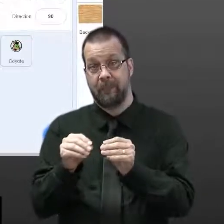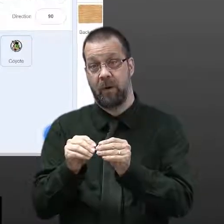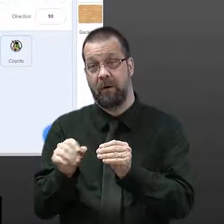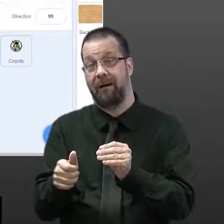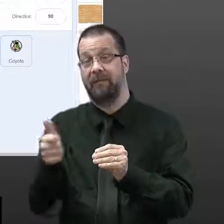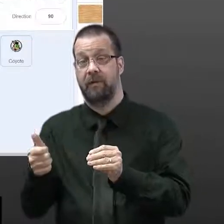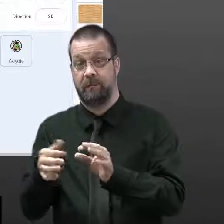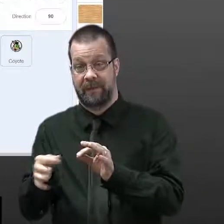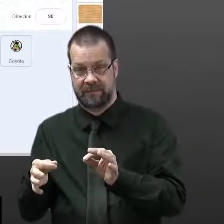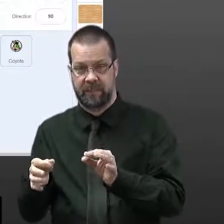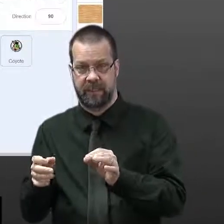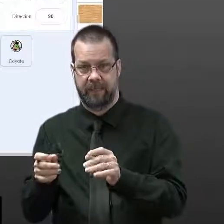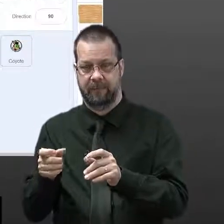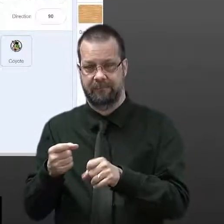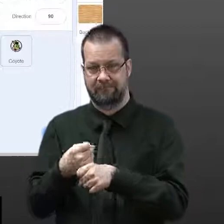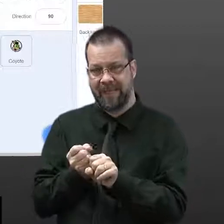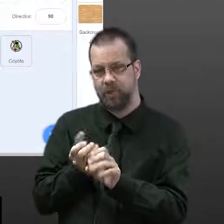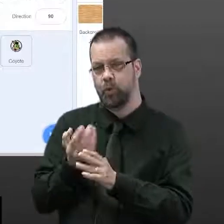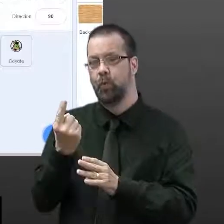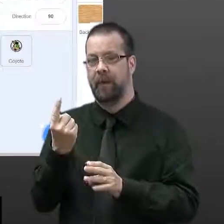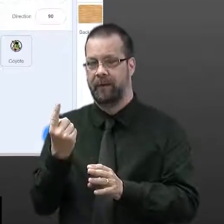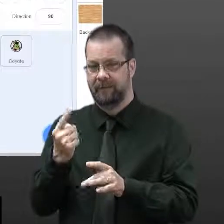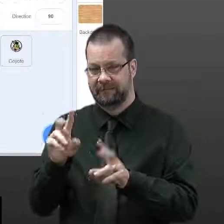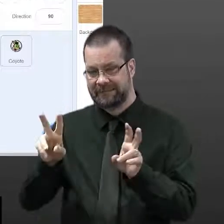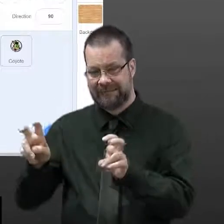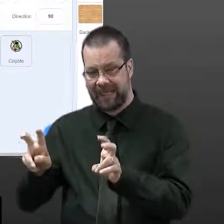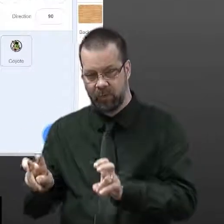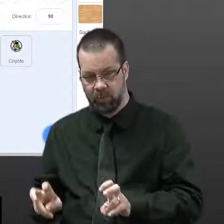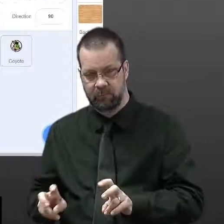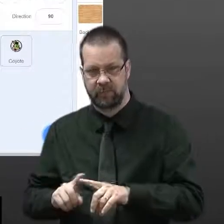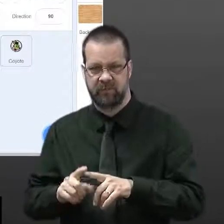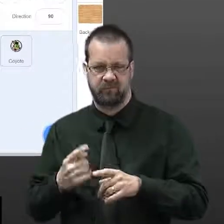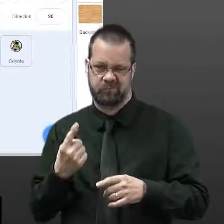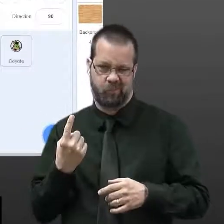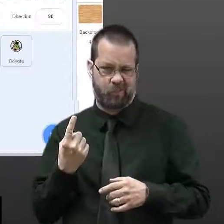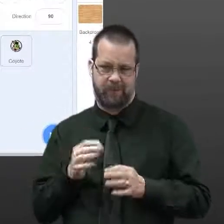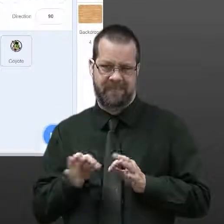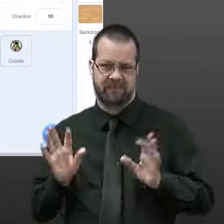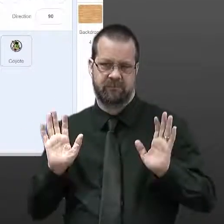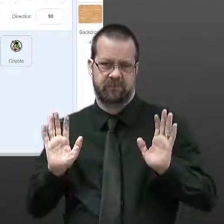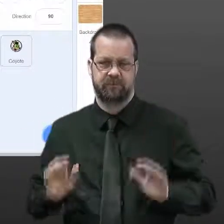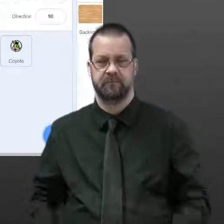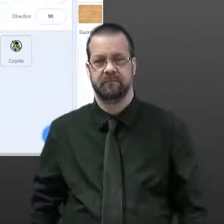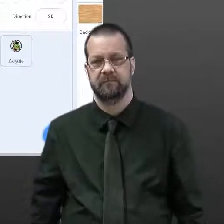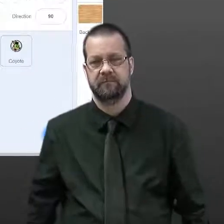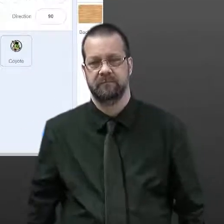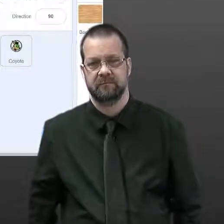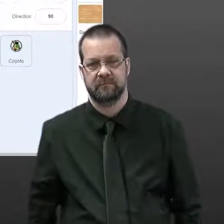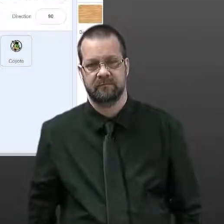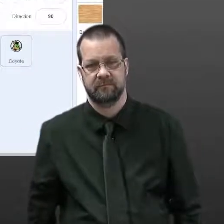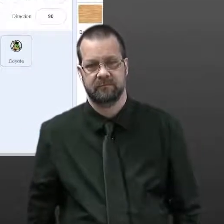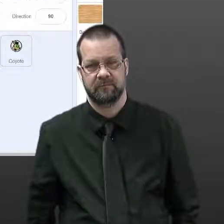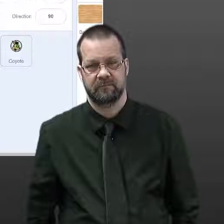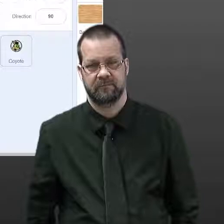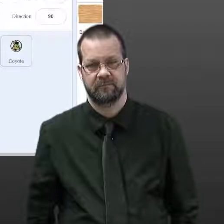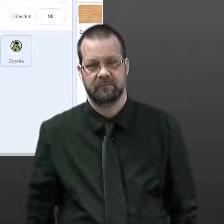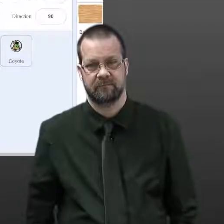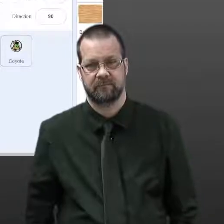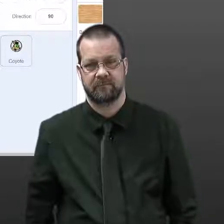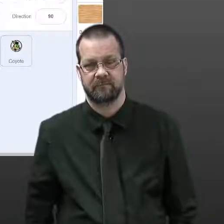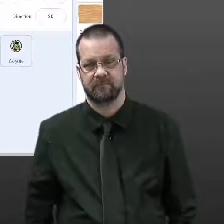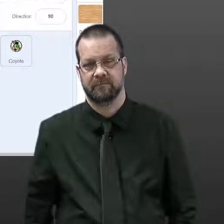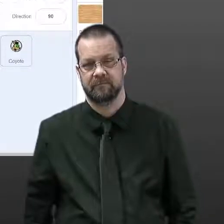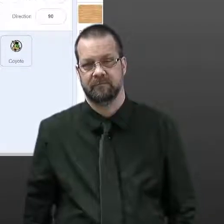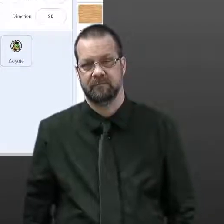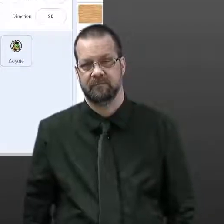more than one, I would recommend making a new message and titling it. The next thing that we're going to do is we